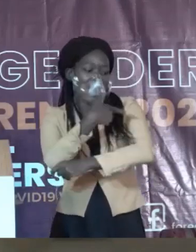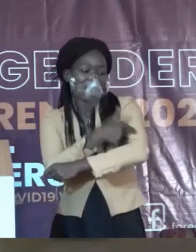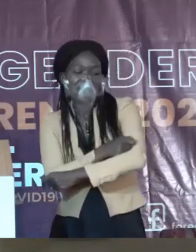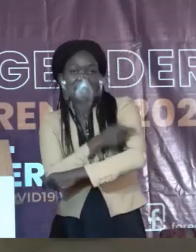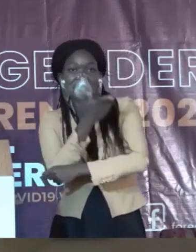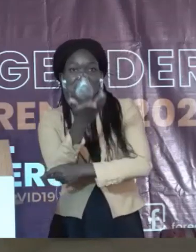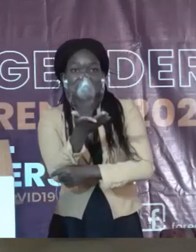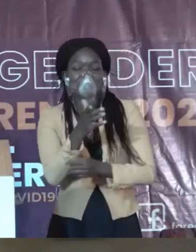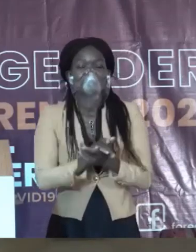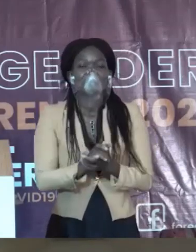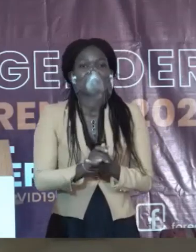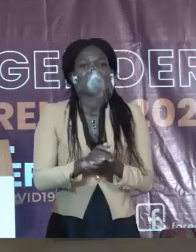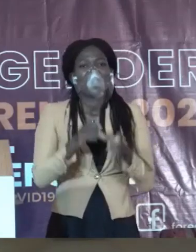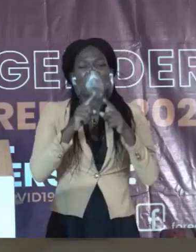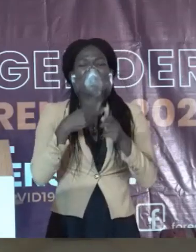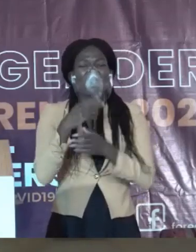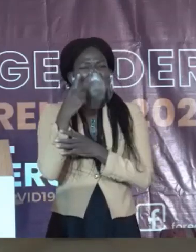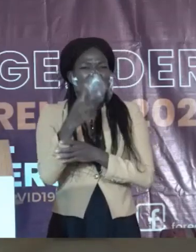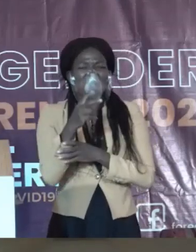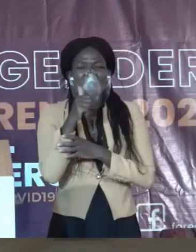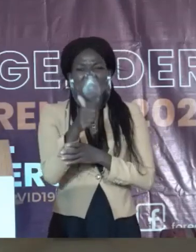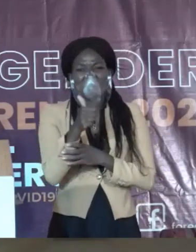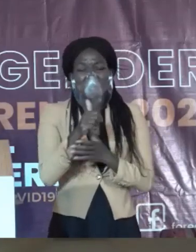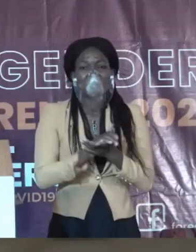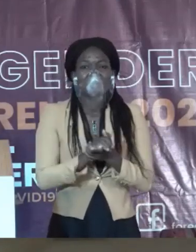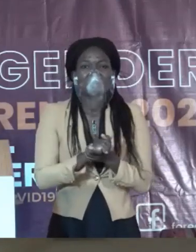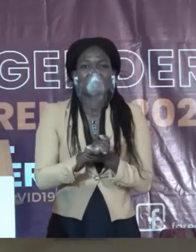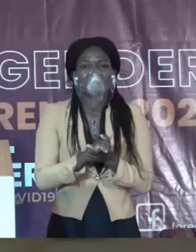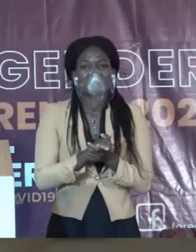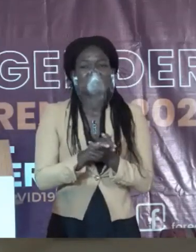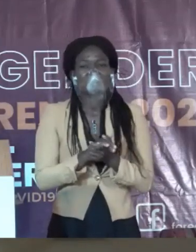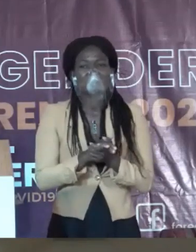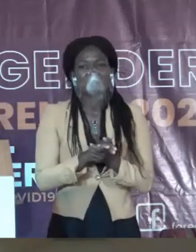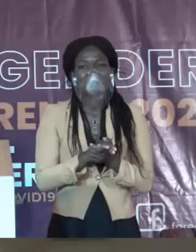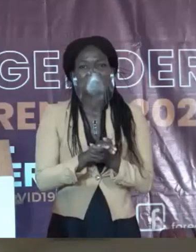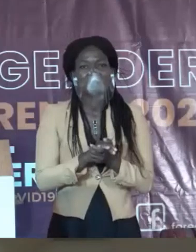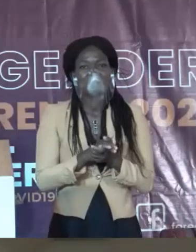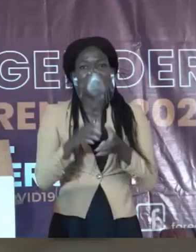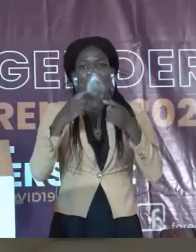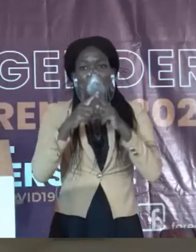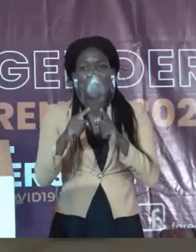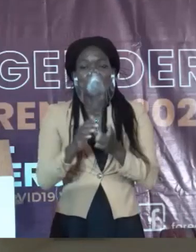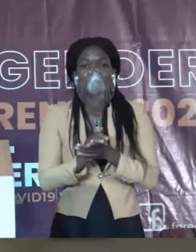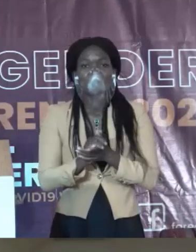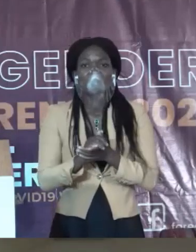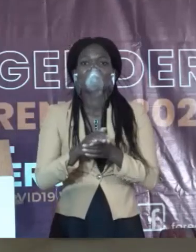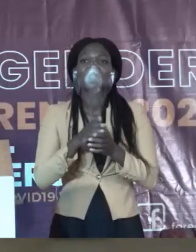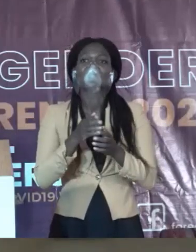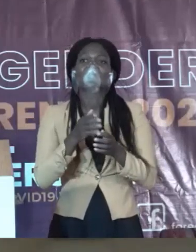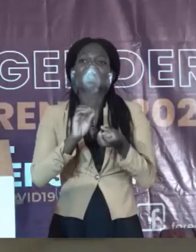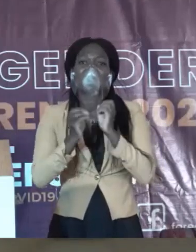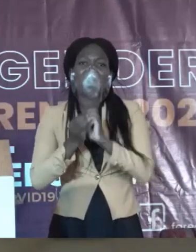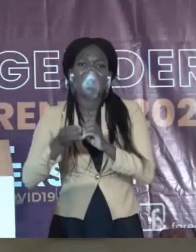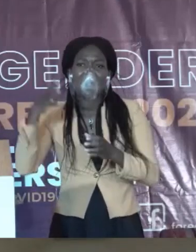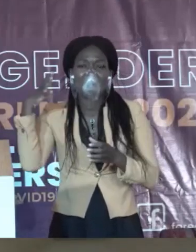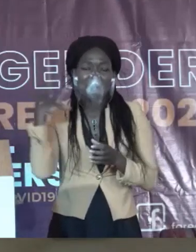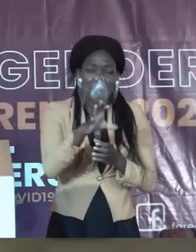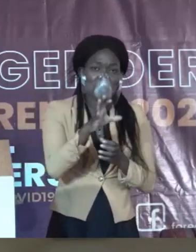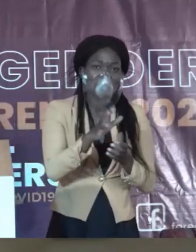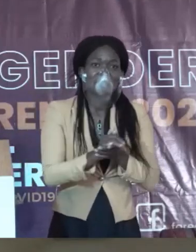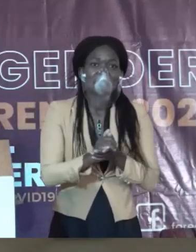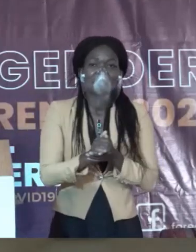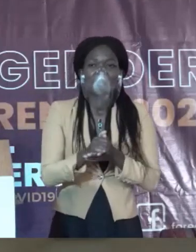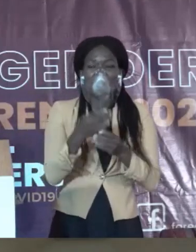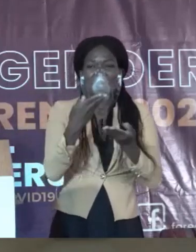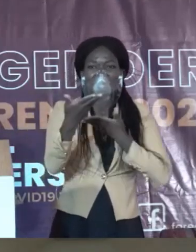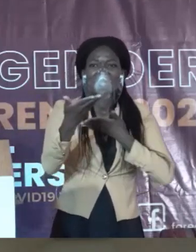must ensure that we must push that the discussions, the borrowings with